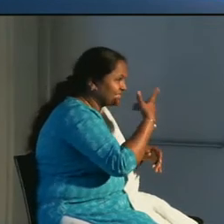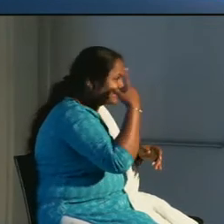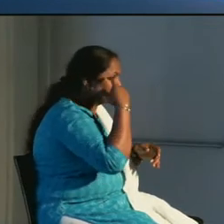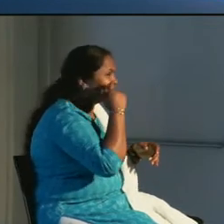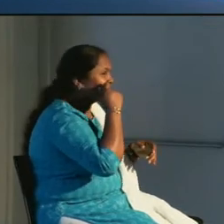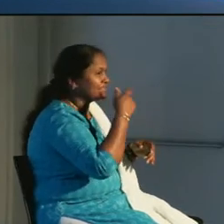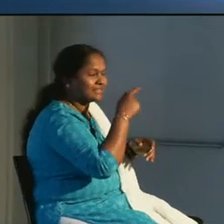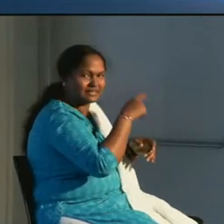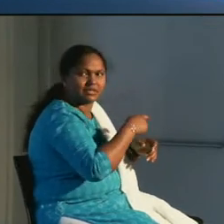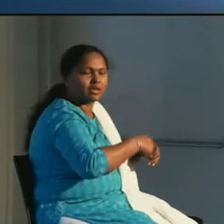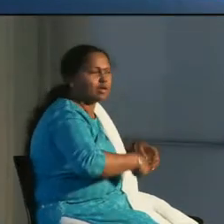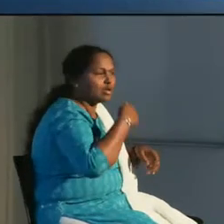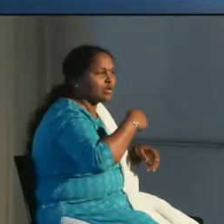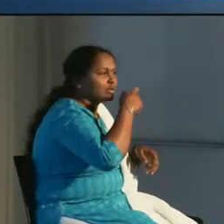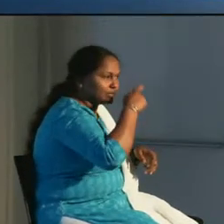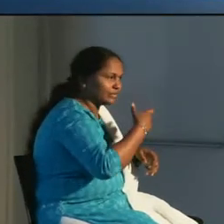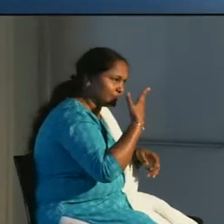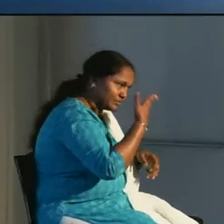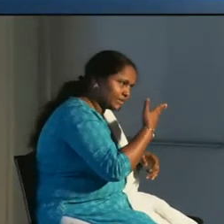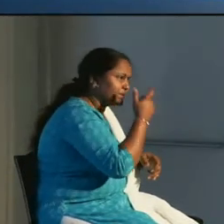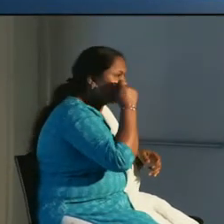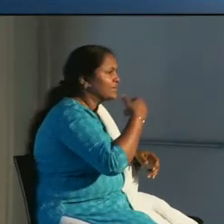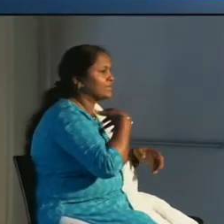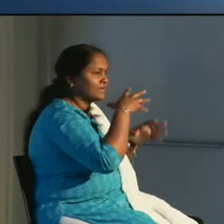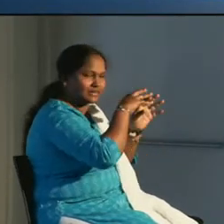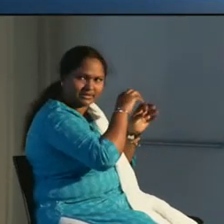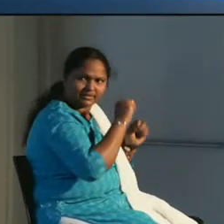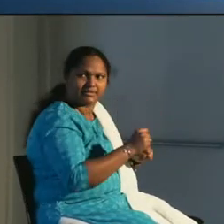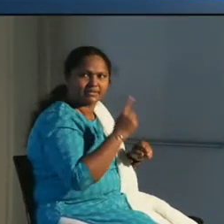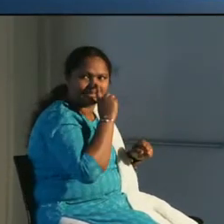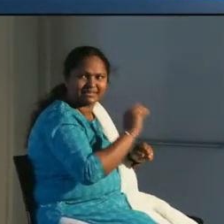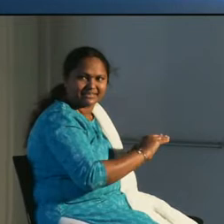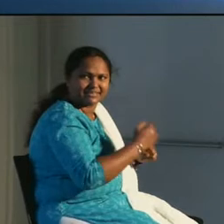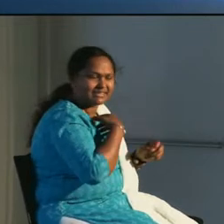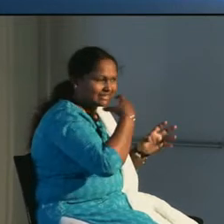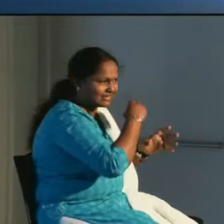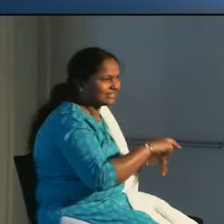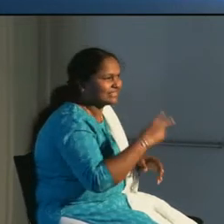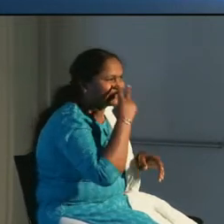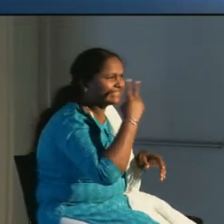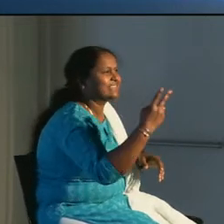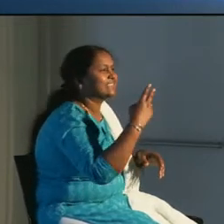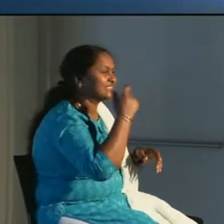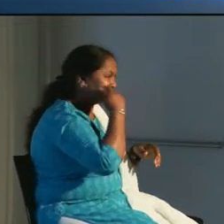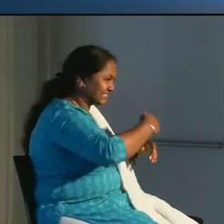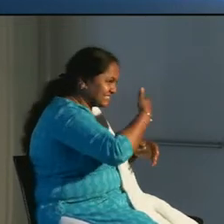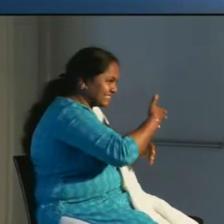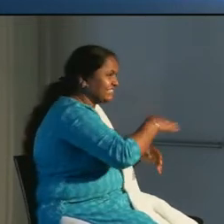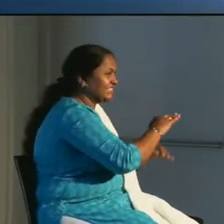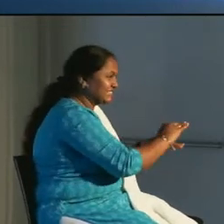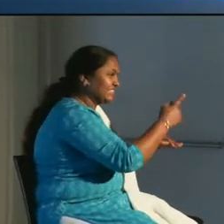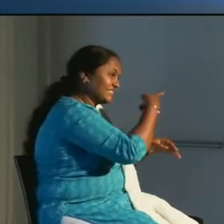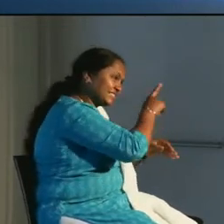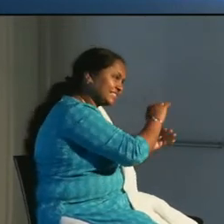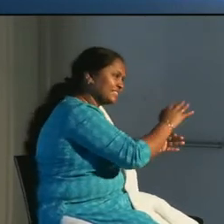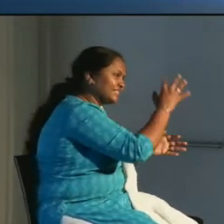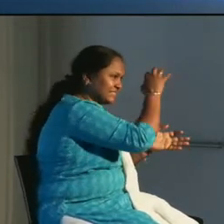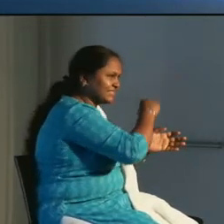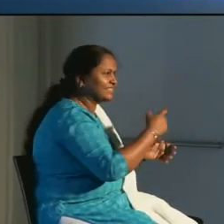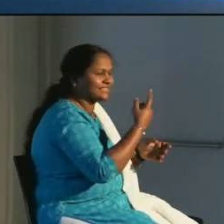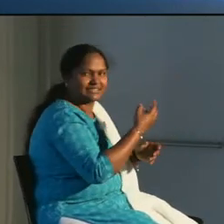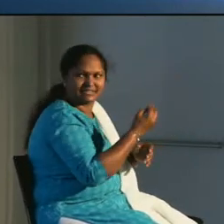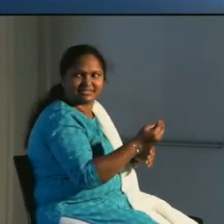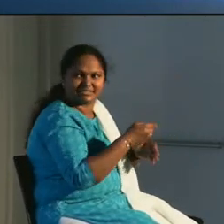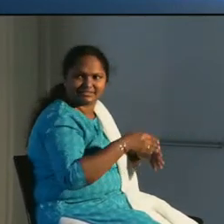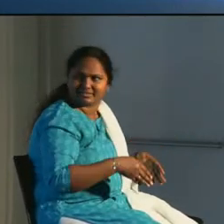rickshaw, this auto rickshaw guy, and he was like, "Ma'am, I have to bring my grandchildren to come and see you." And I received Guru Dakshina on